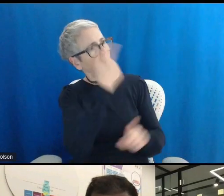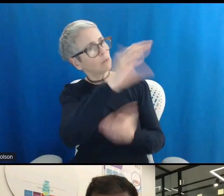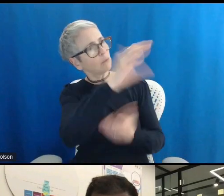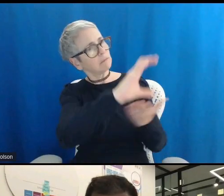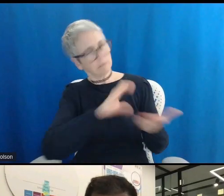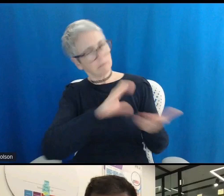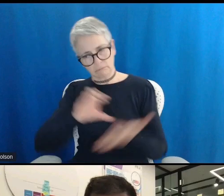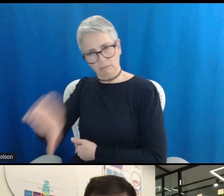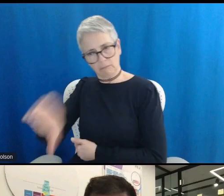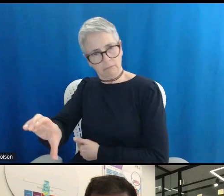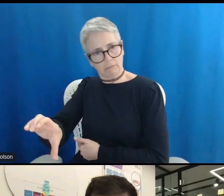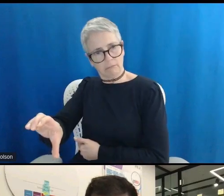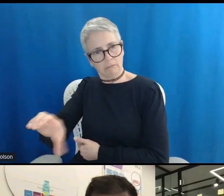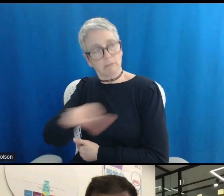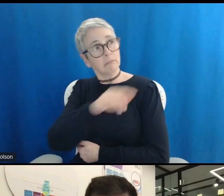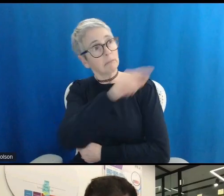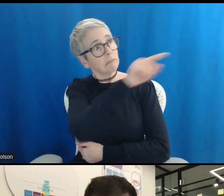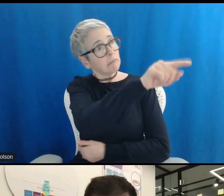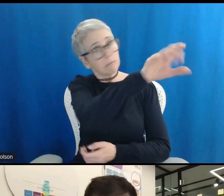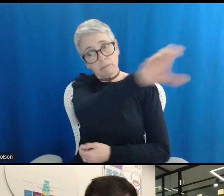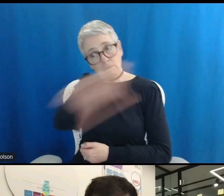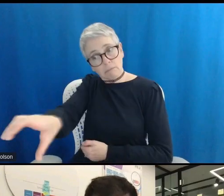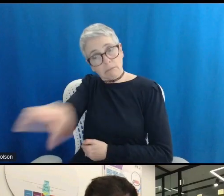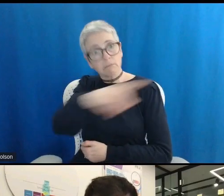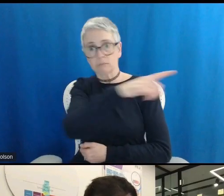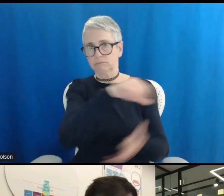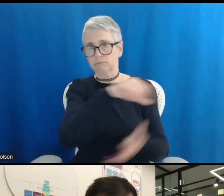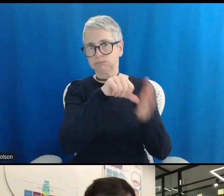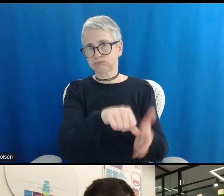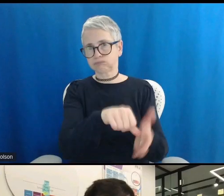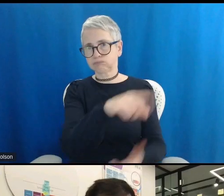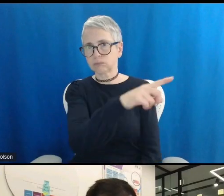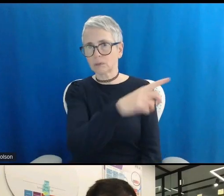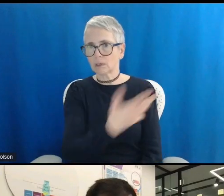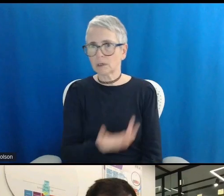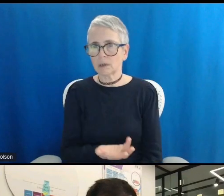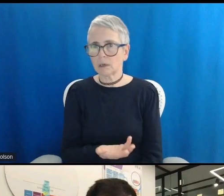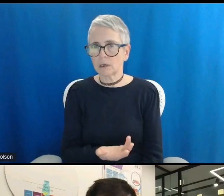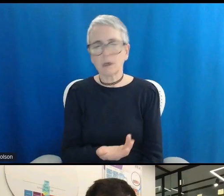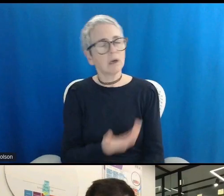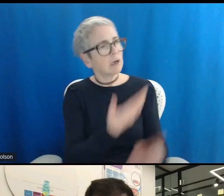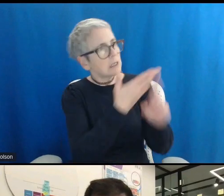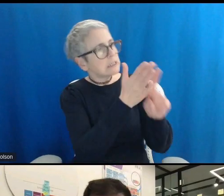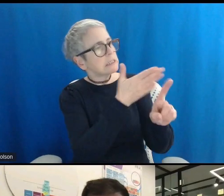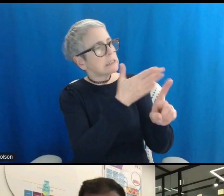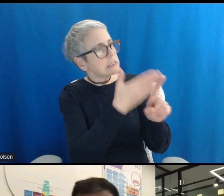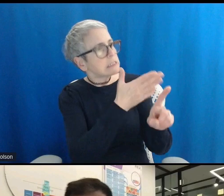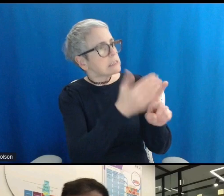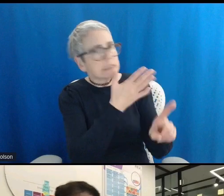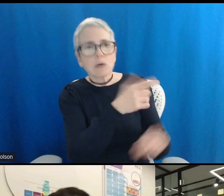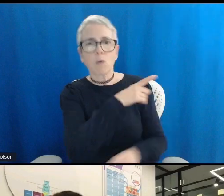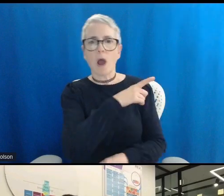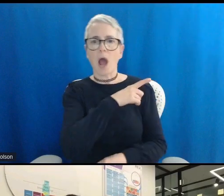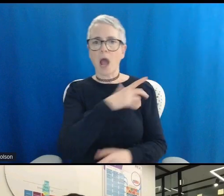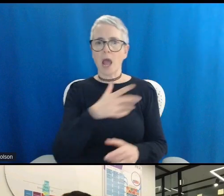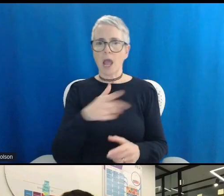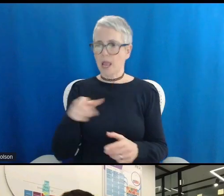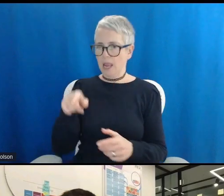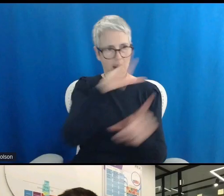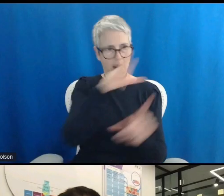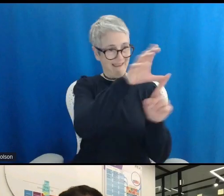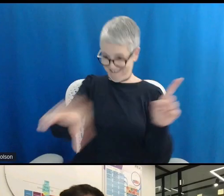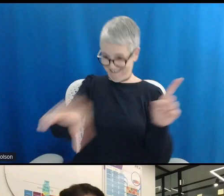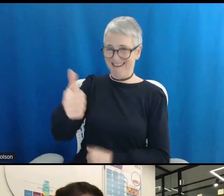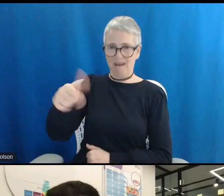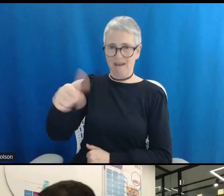actually go to then invest in that space, it's really bloody hard, if I'm honest. Excuse me, it's really hard because the infrastructure is not there to absorb the money. So what